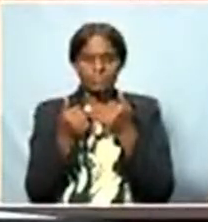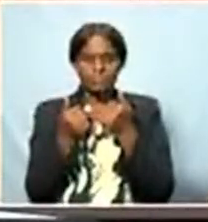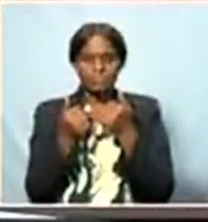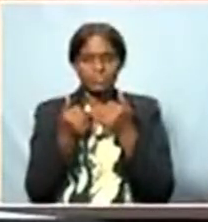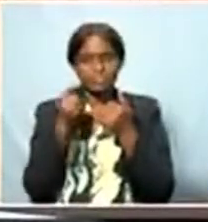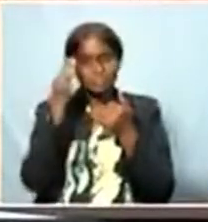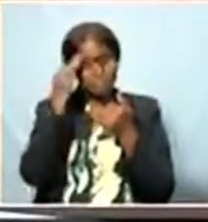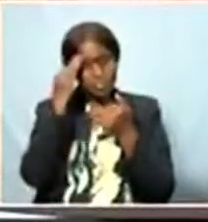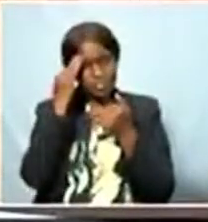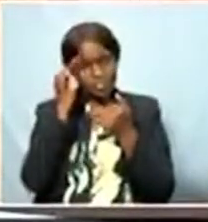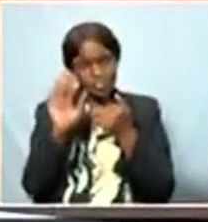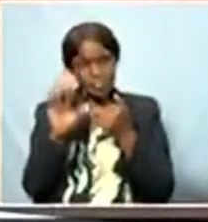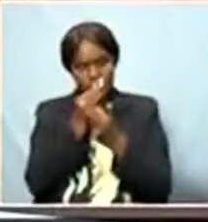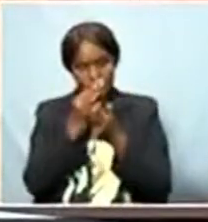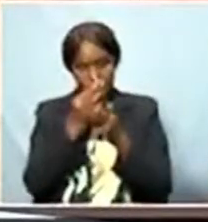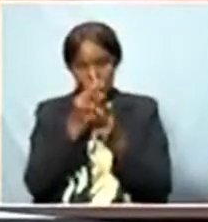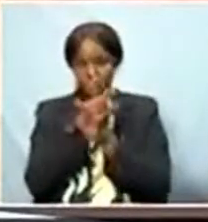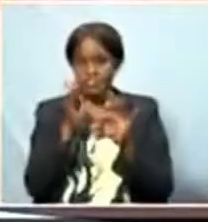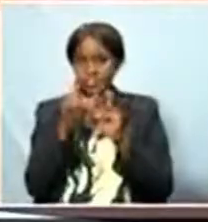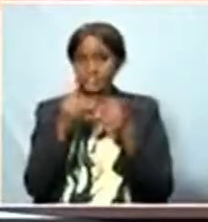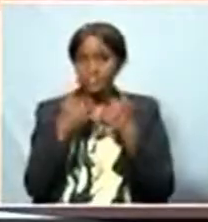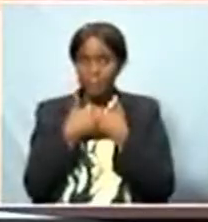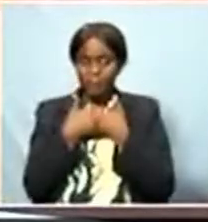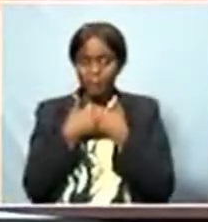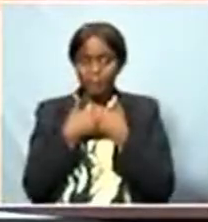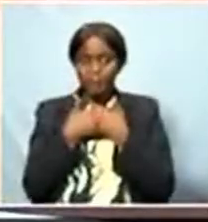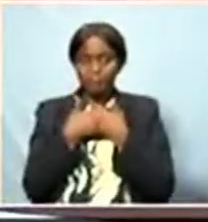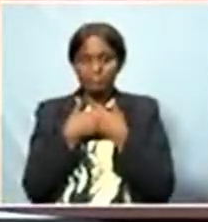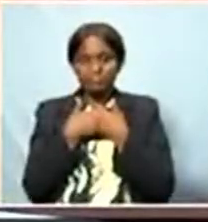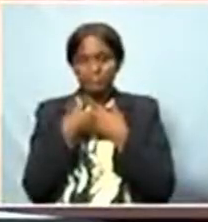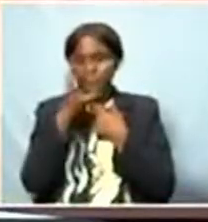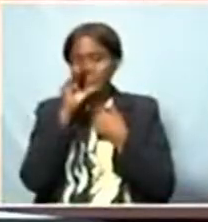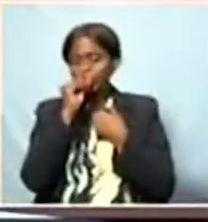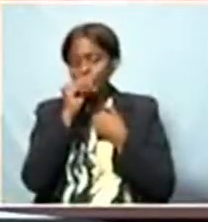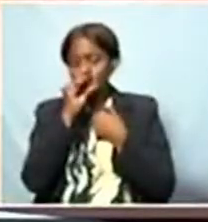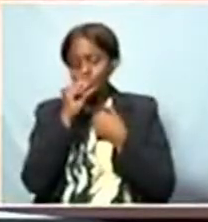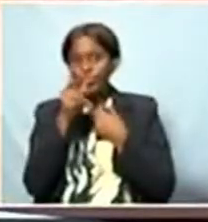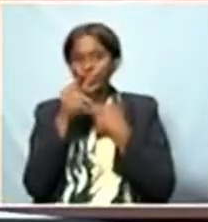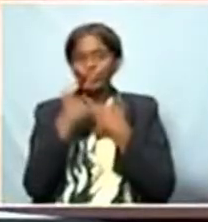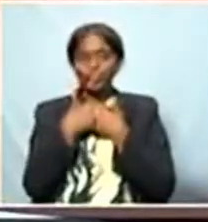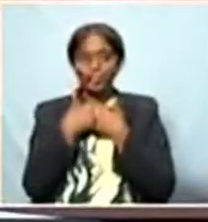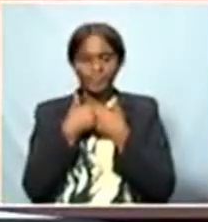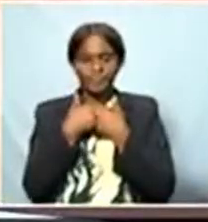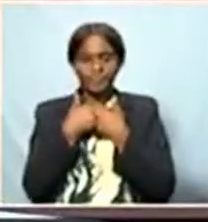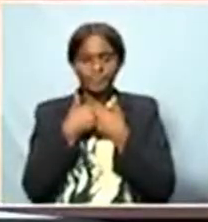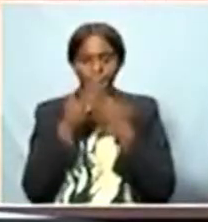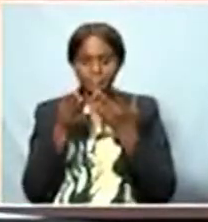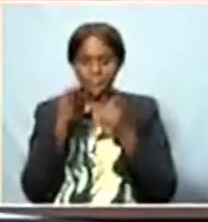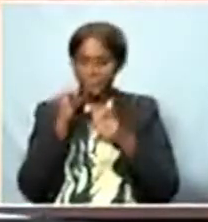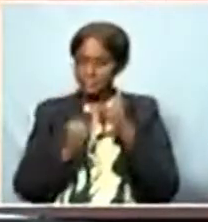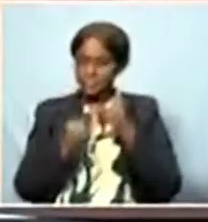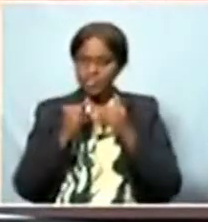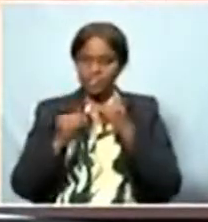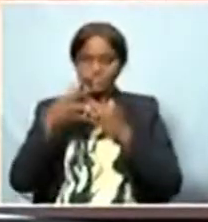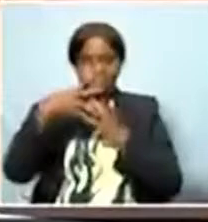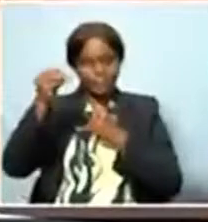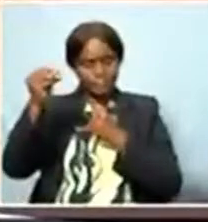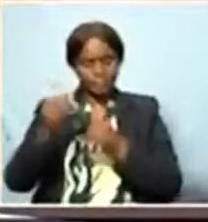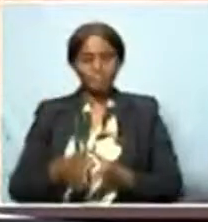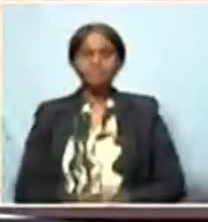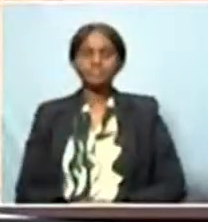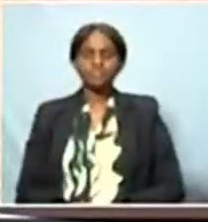just know that that liberty you had, that freedom of speech you had, here ends as you leave that